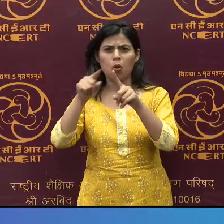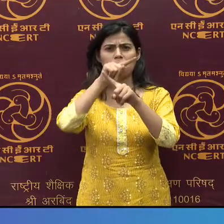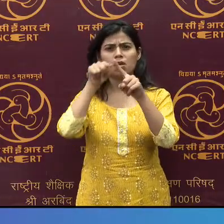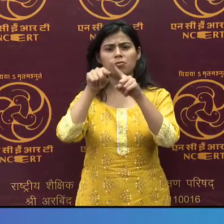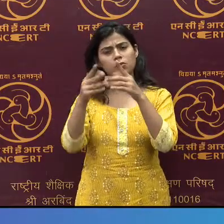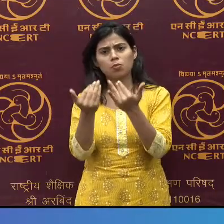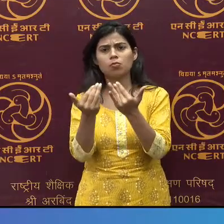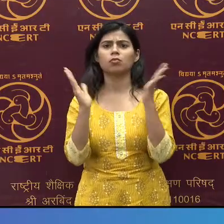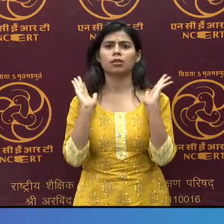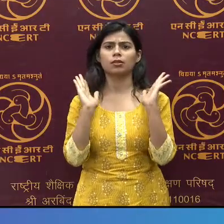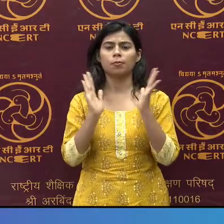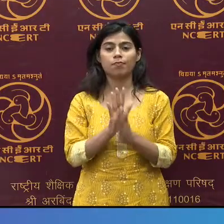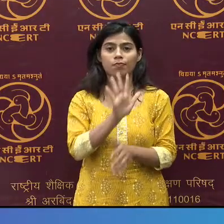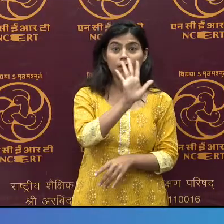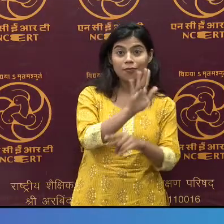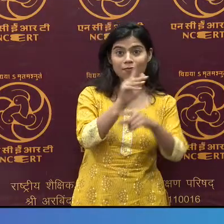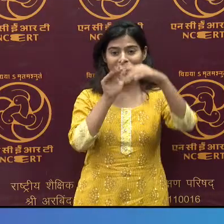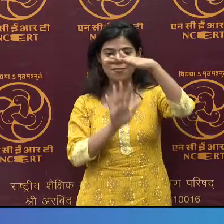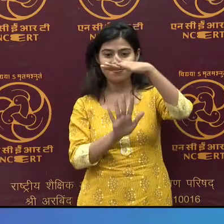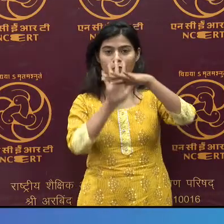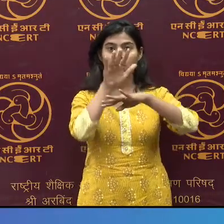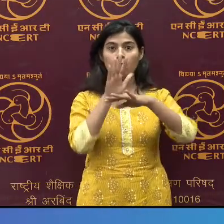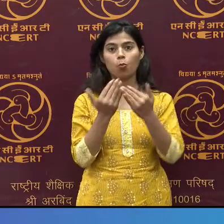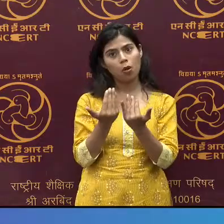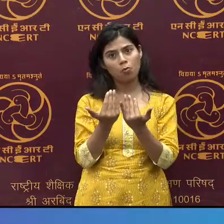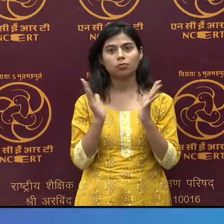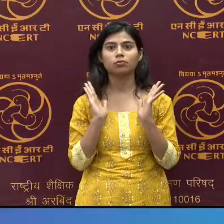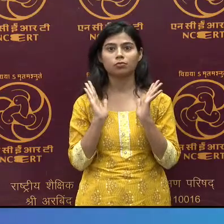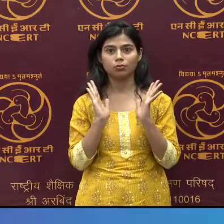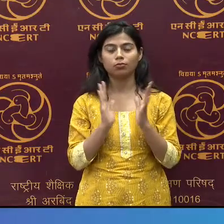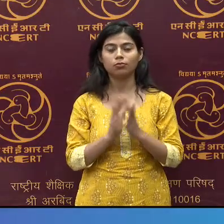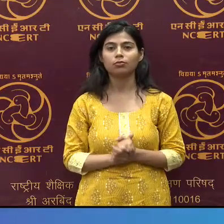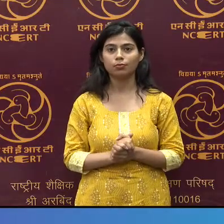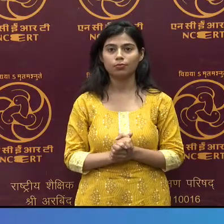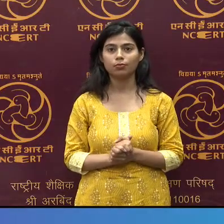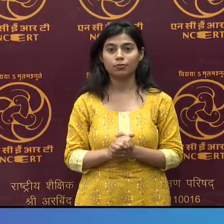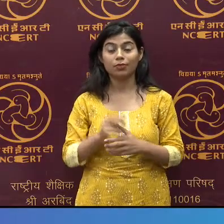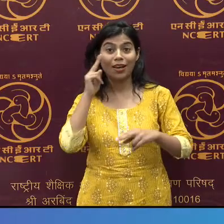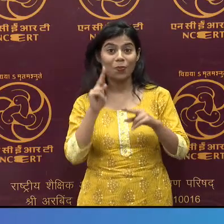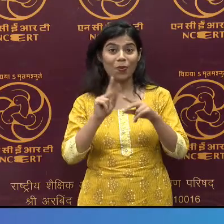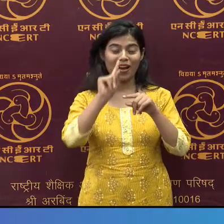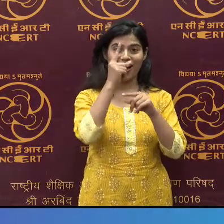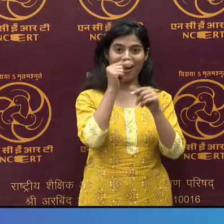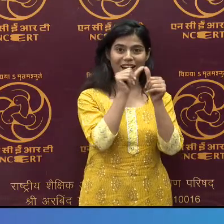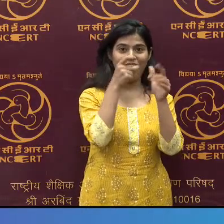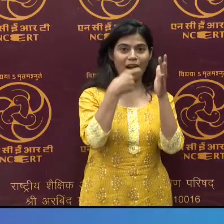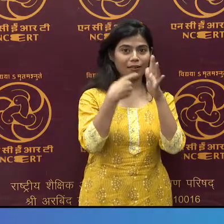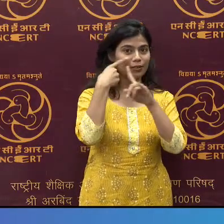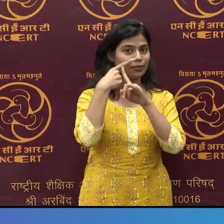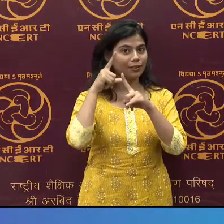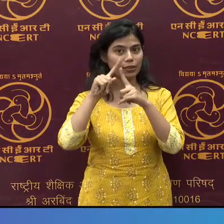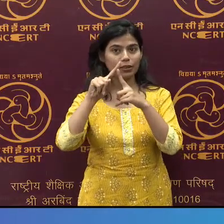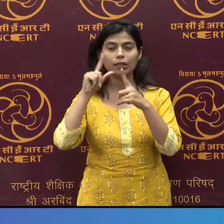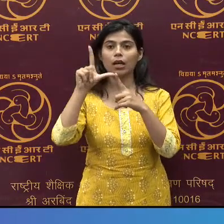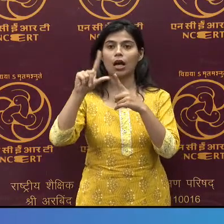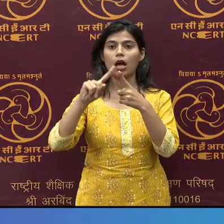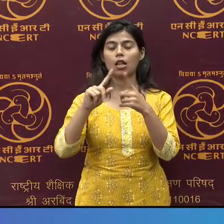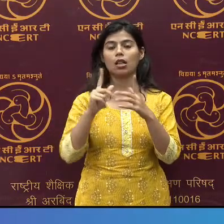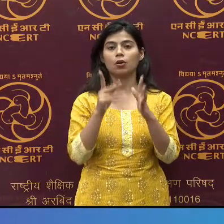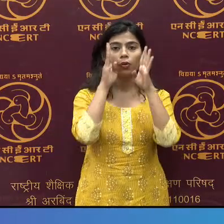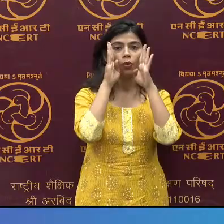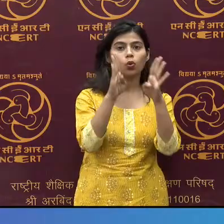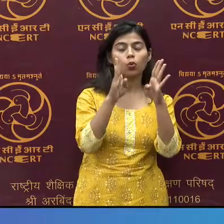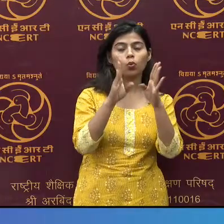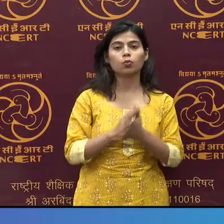if I am looking at 515 in terms of my article, so what I have to pay attention to is